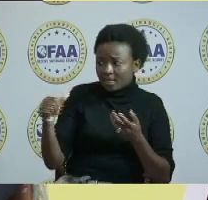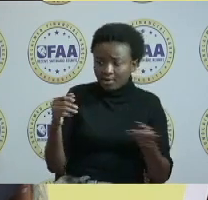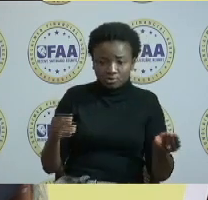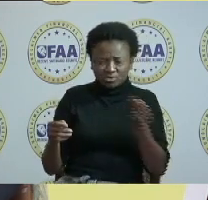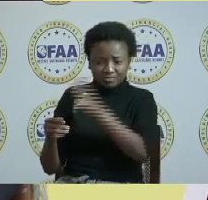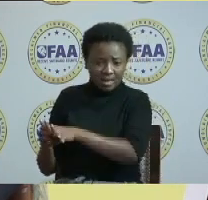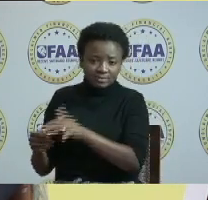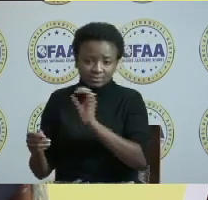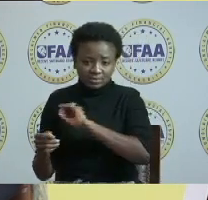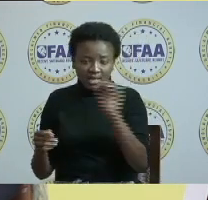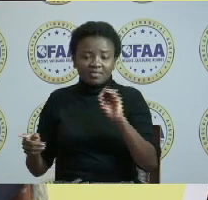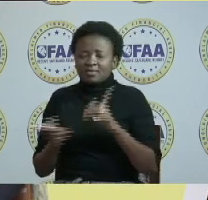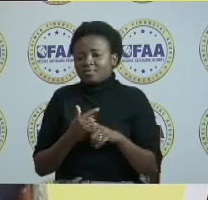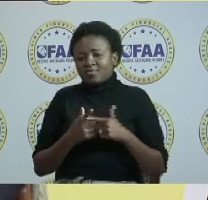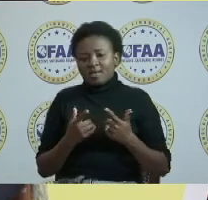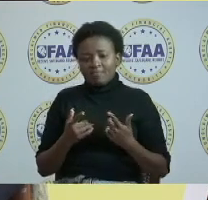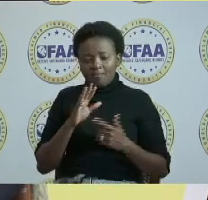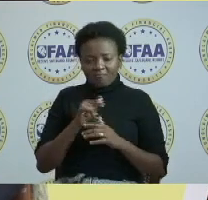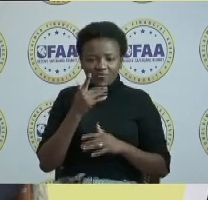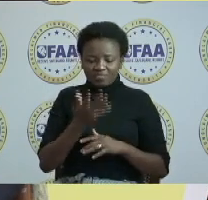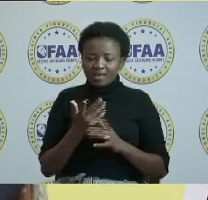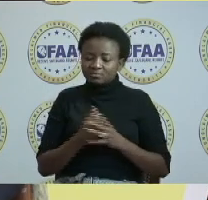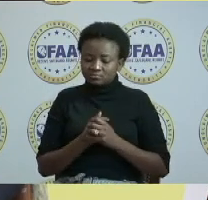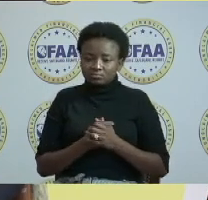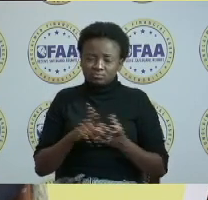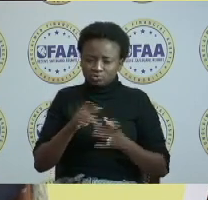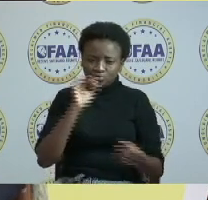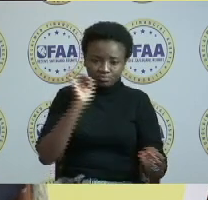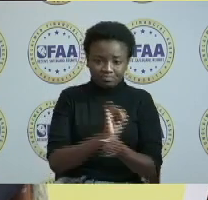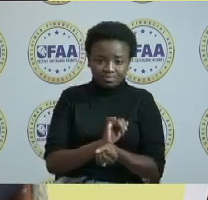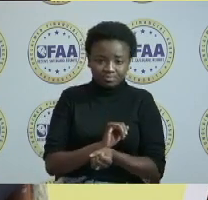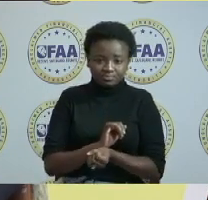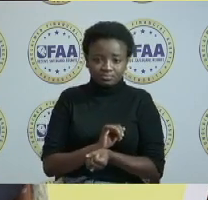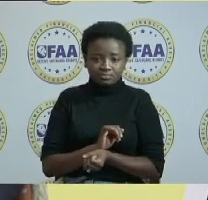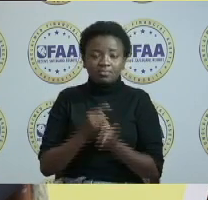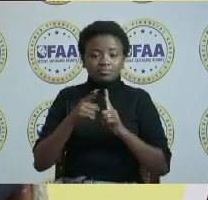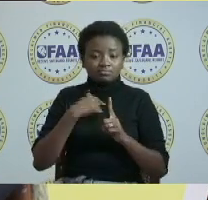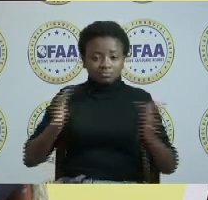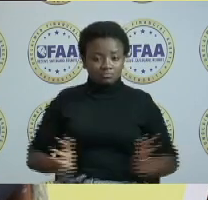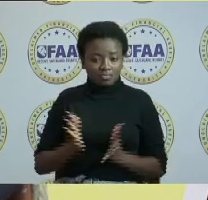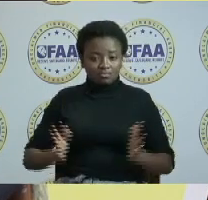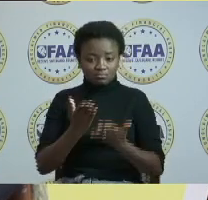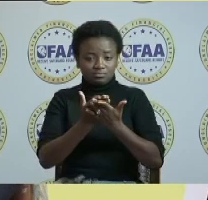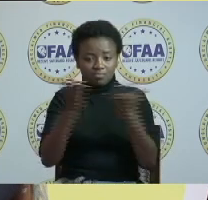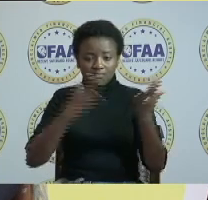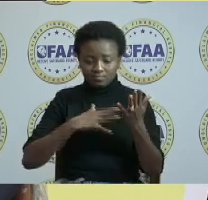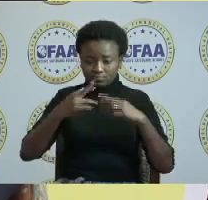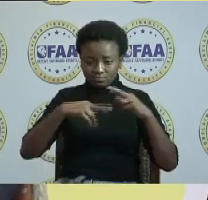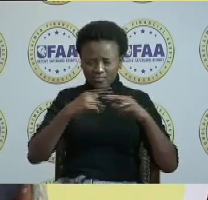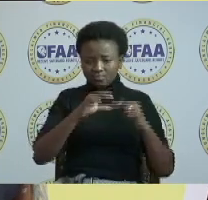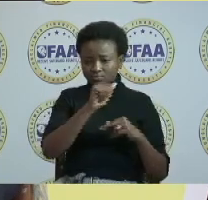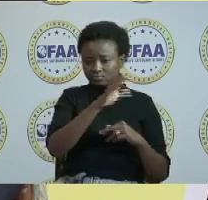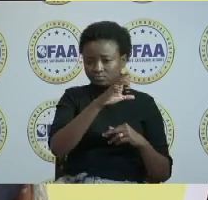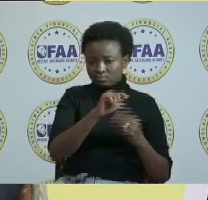Assets Act number 40 of 2011, which I highly encourage all of you take a look at that Act. And from Section